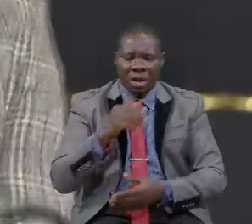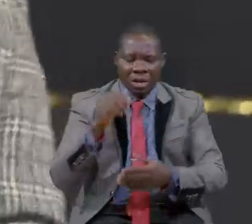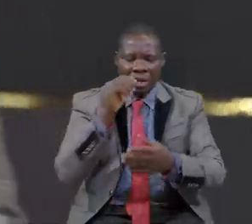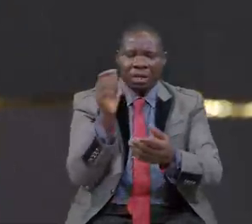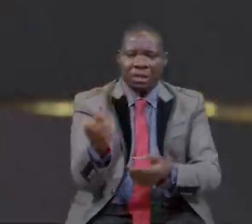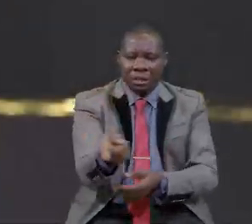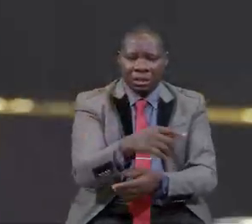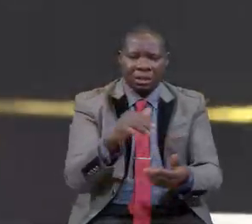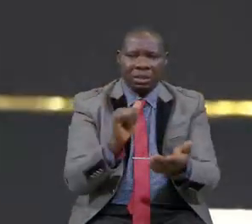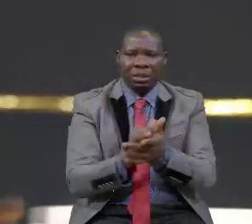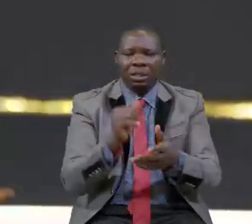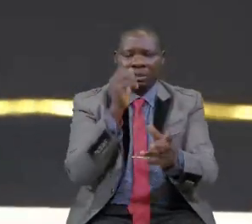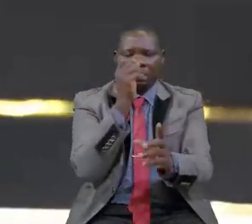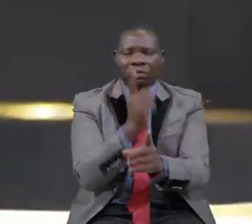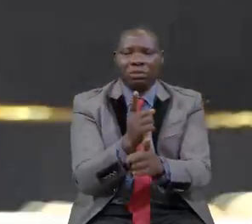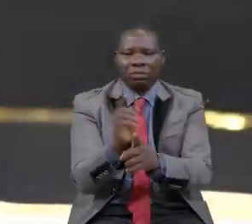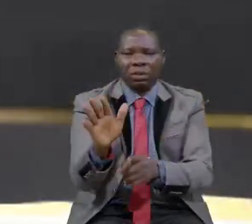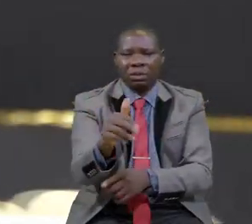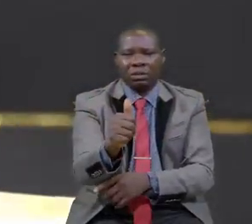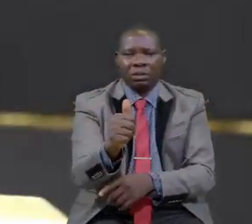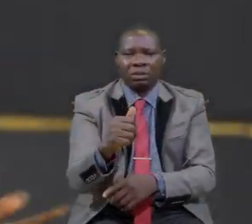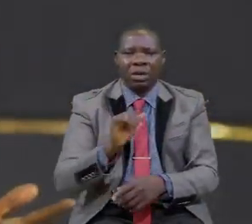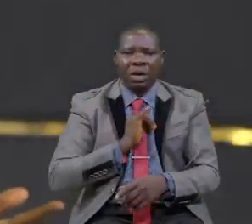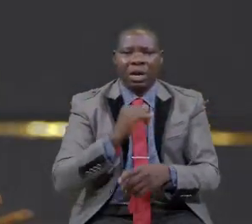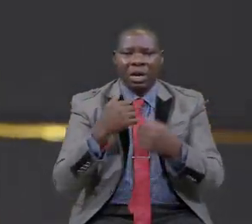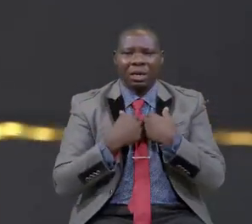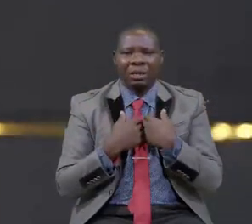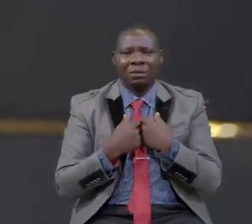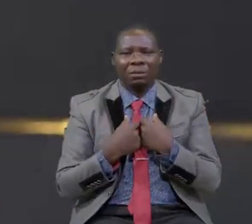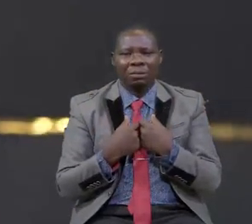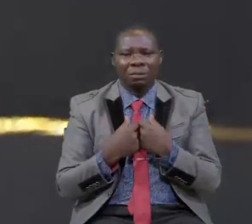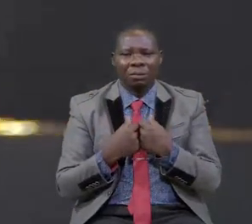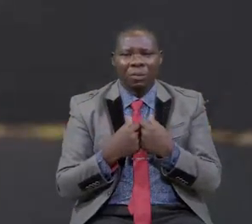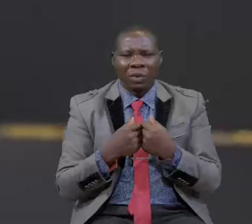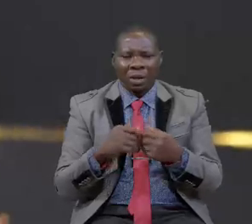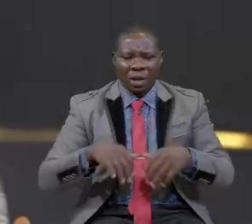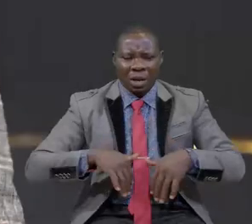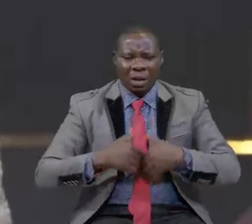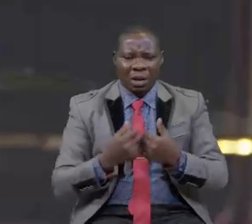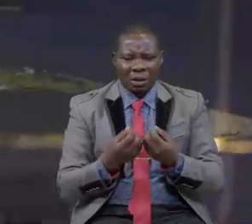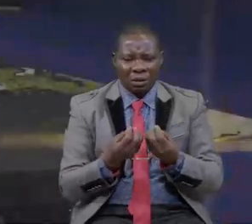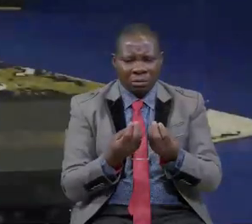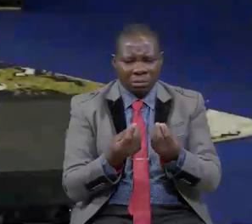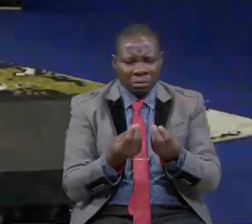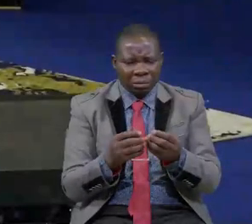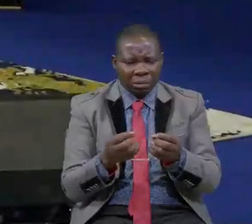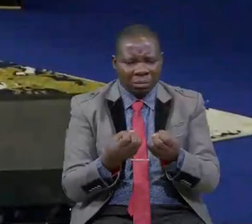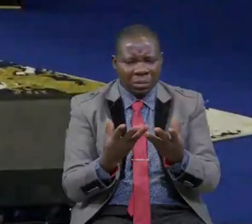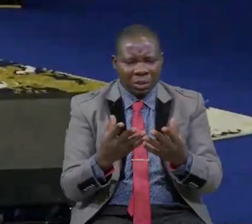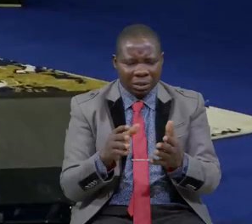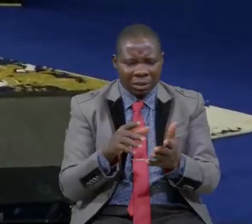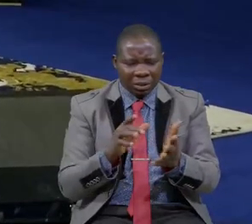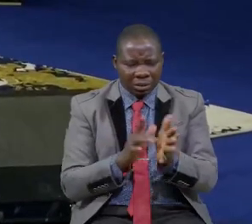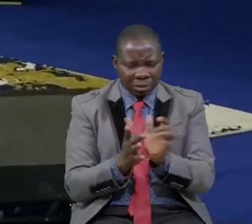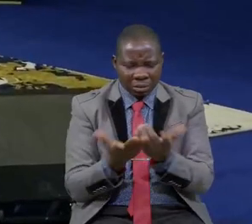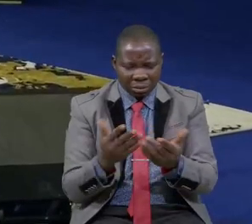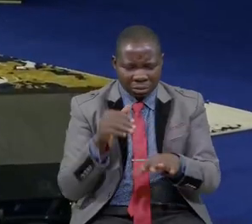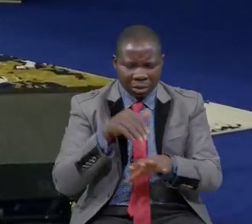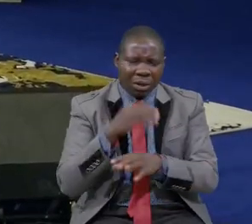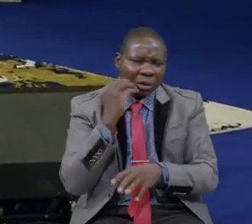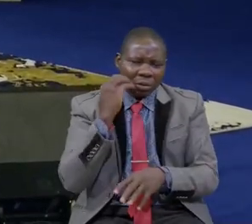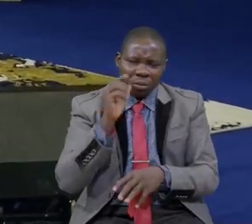justify yourself. I have how many Bibles at home? 1, 2, 3, and 2 small ones, the pocket one, and the